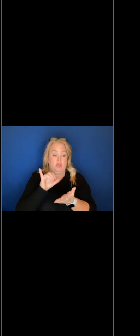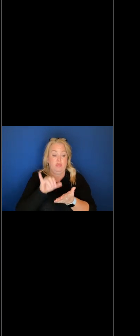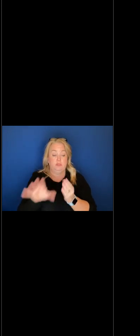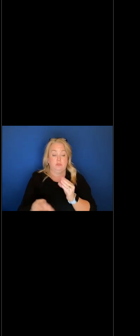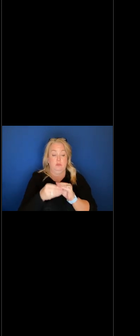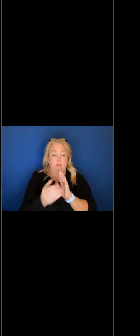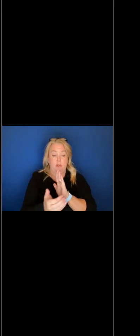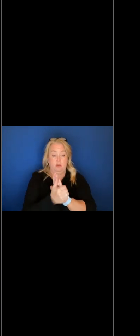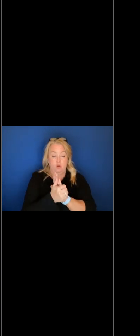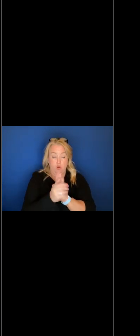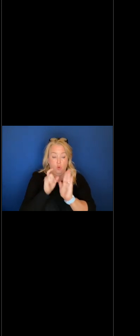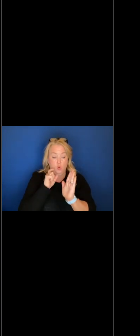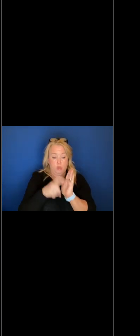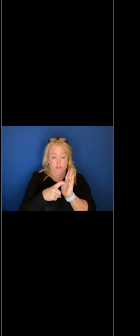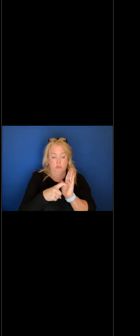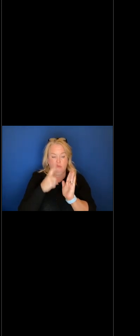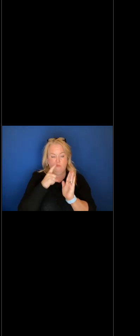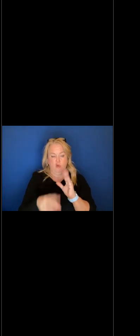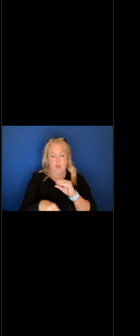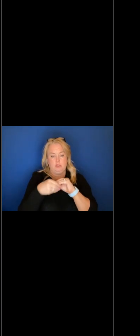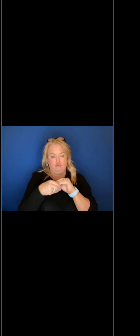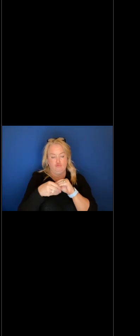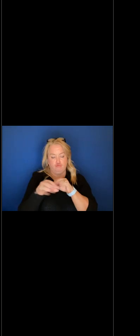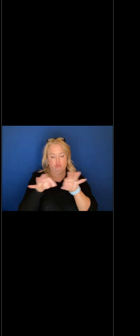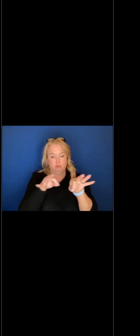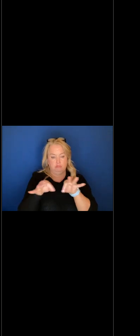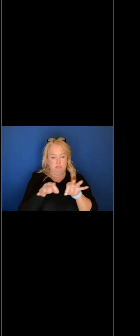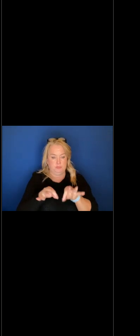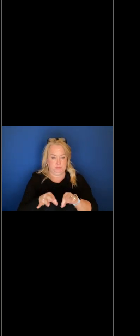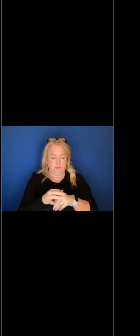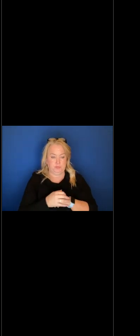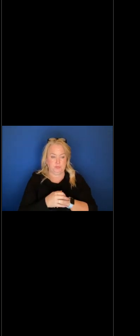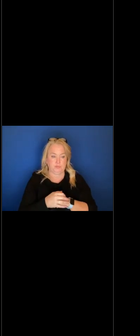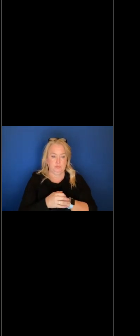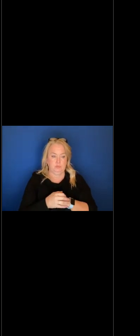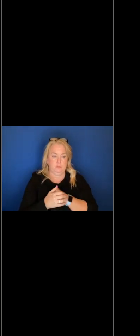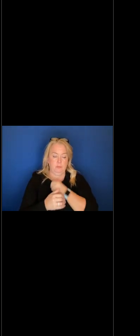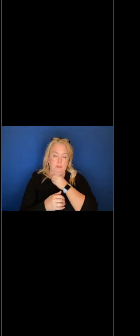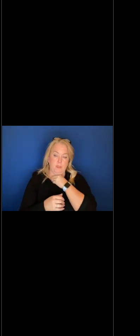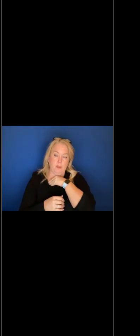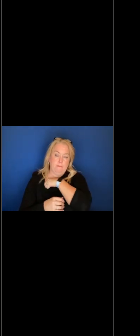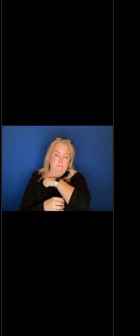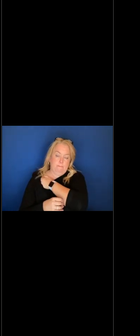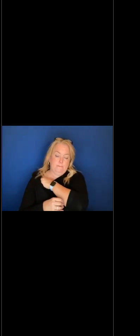more detailed information, please refer to the supplemental notice.